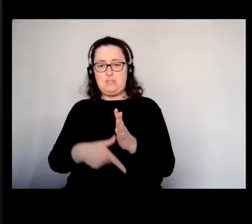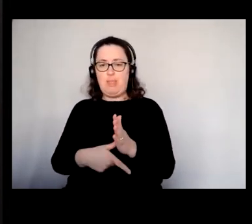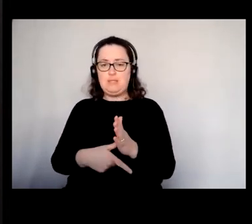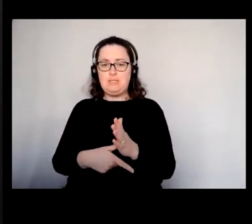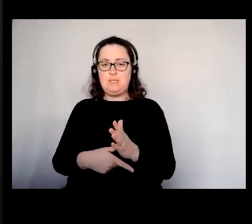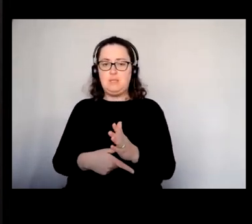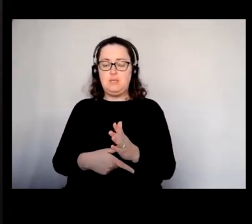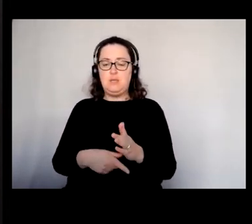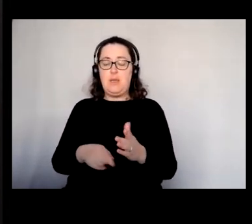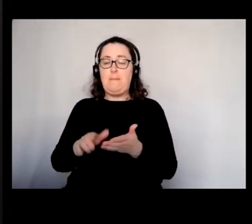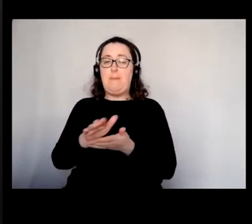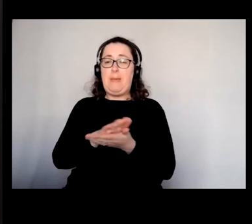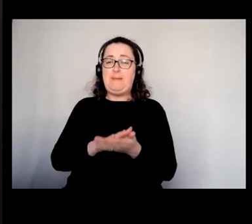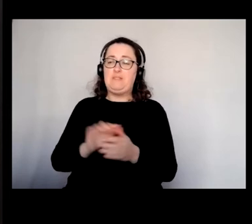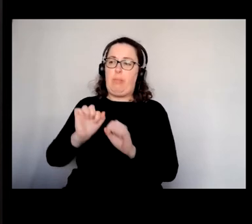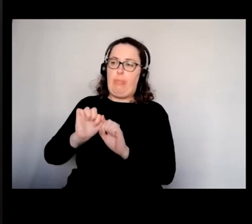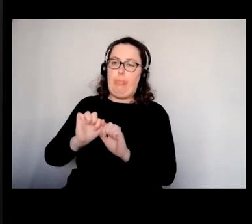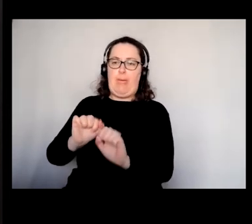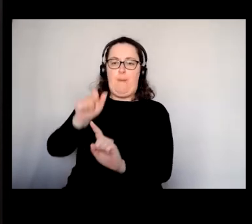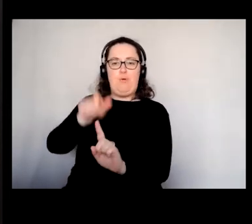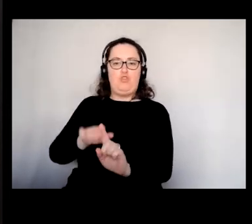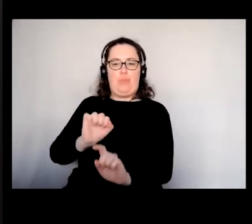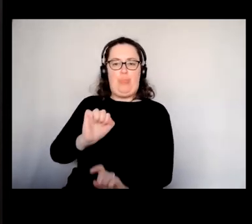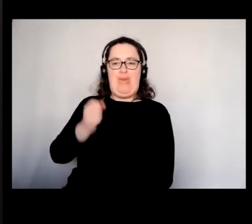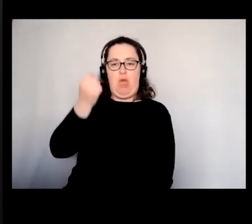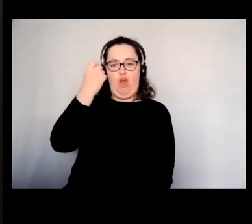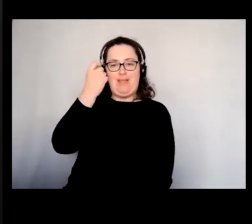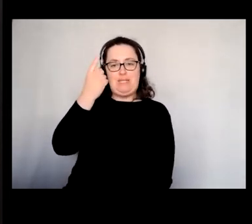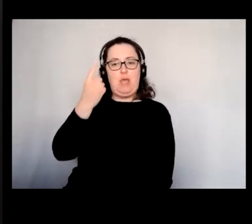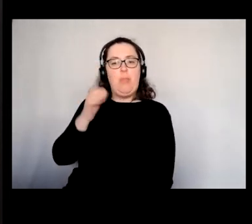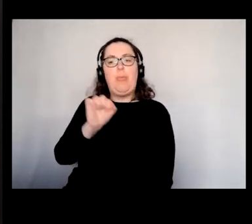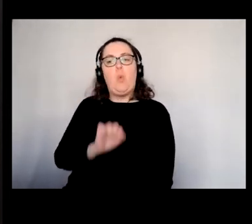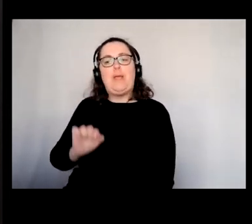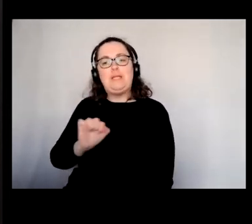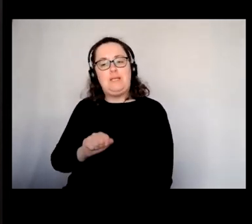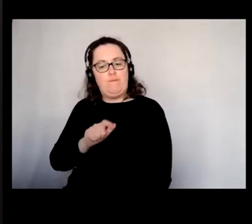it's an idea someone has in their head of what they want, and they're just waiting for the person to say it.